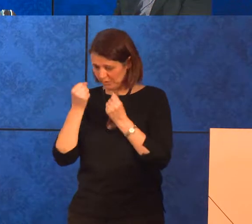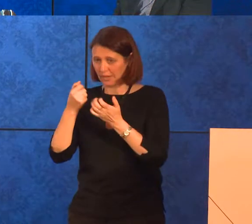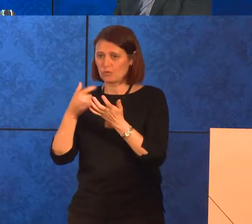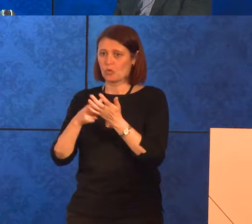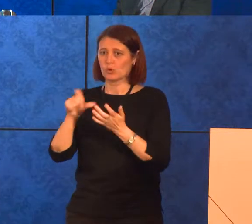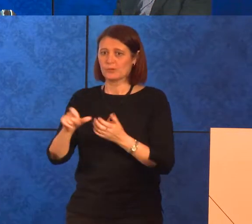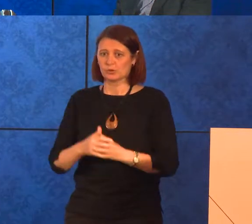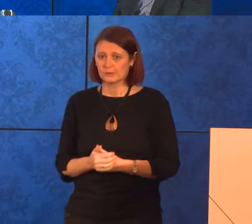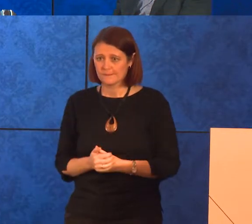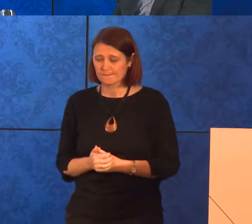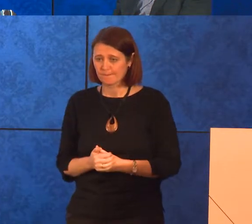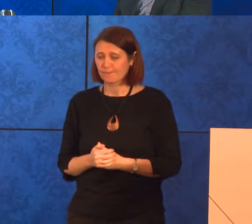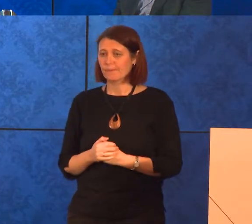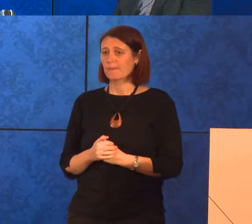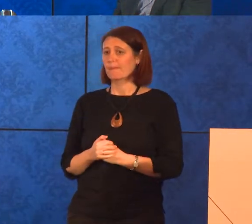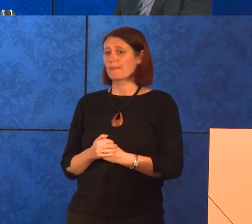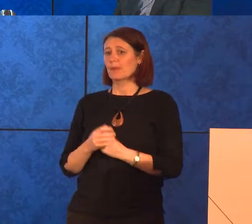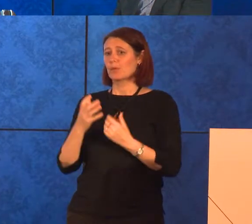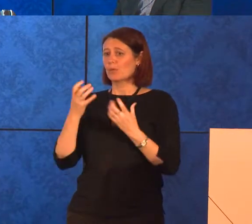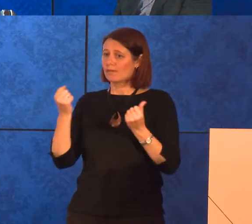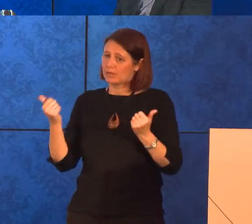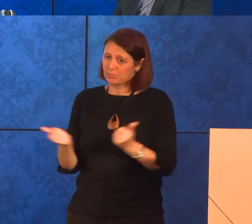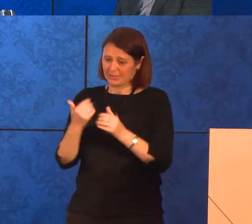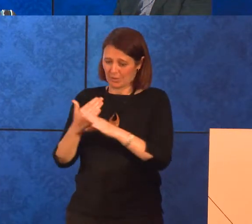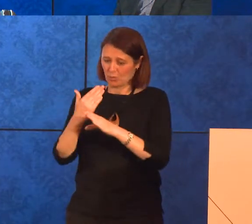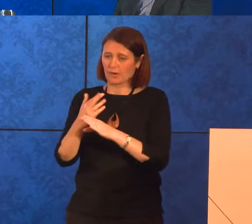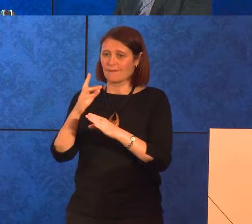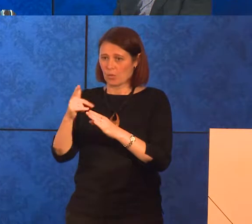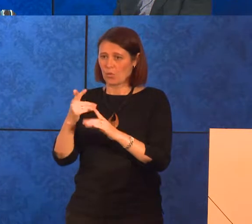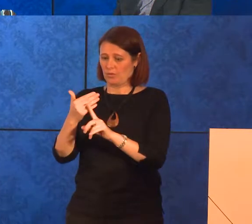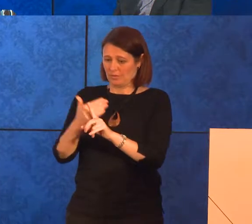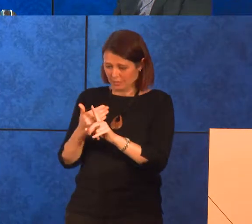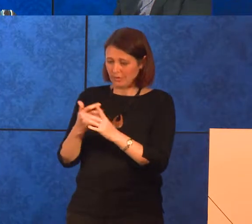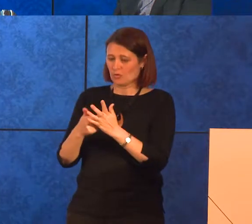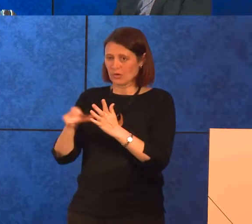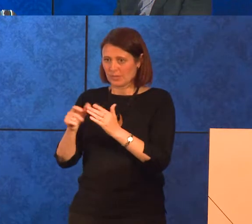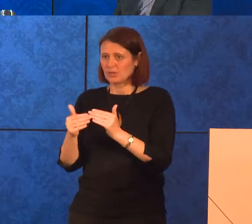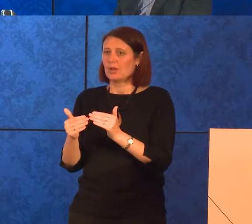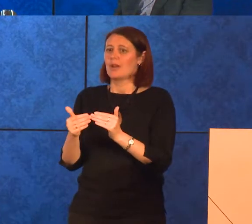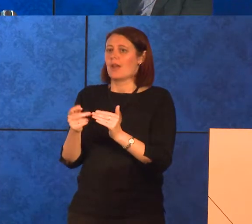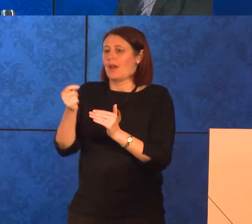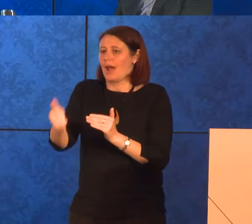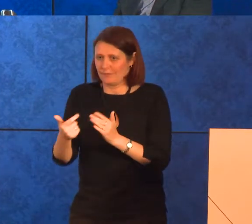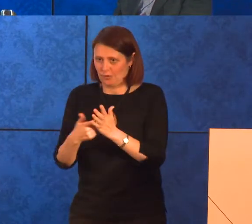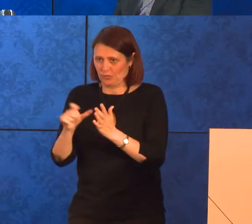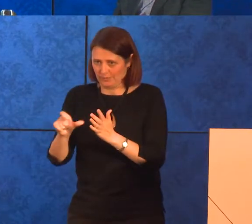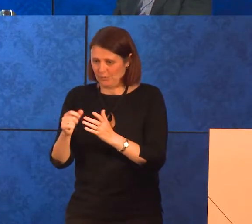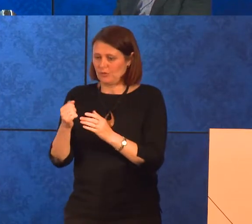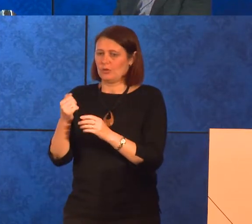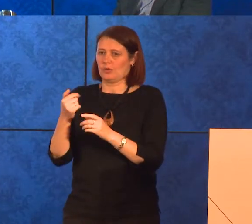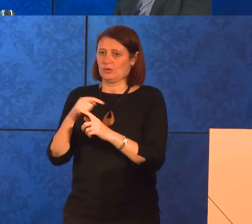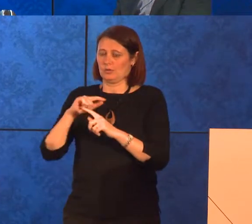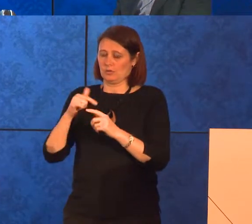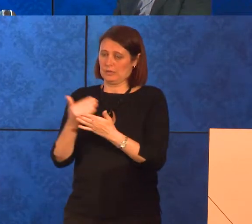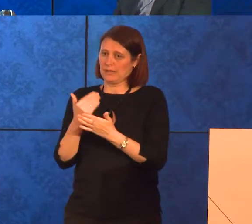Royal Commissions. But we have plenty of work through the Royal Commission and then plenty of work after it to keep us well and